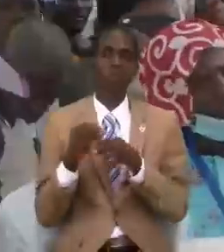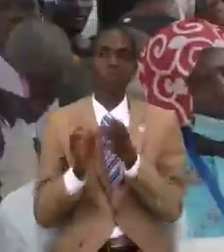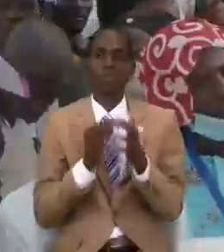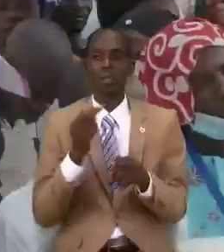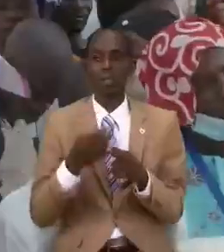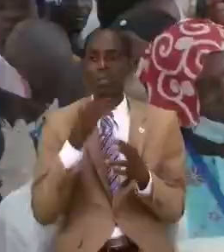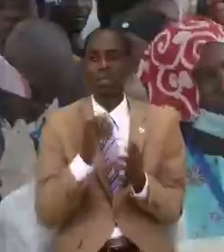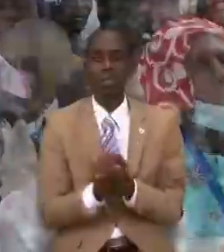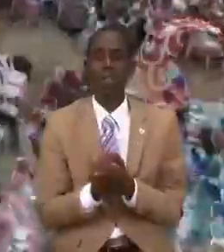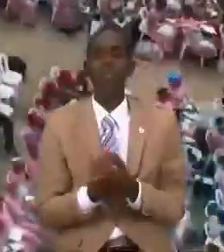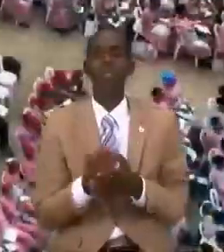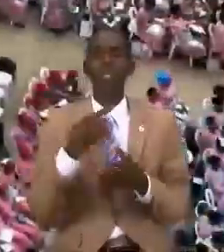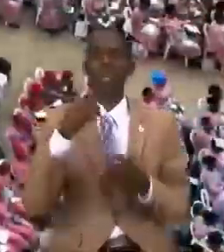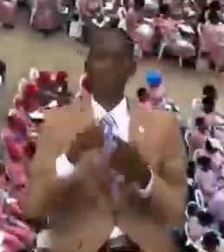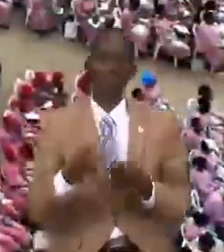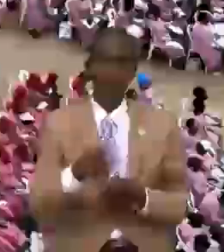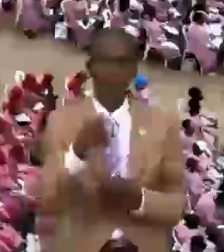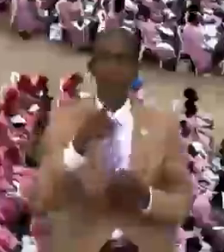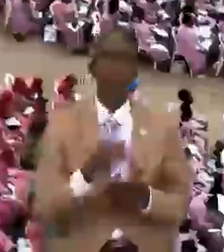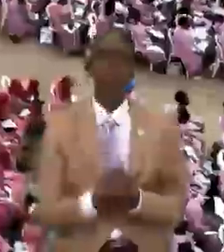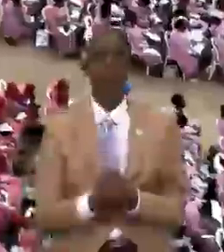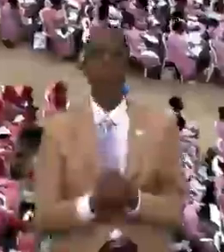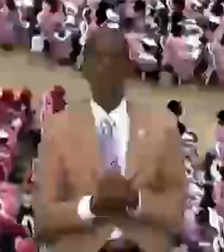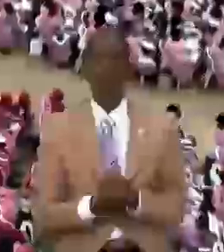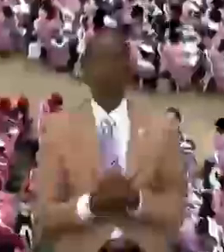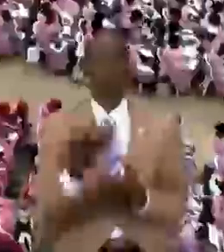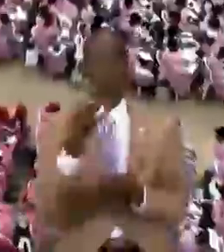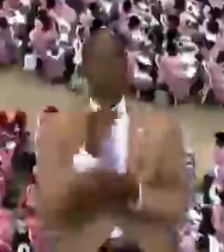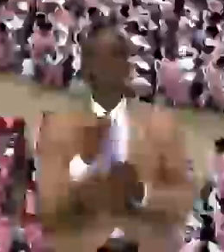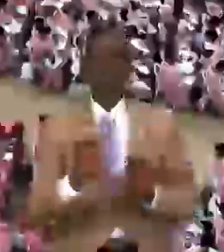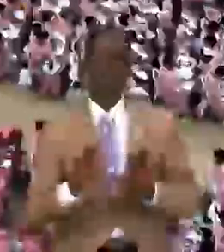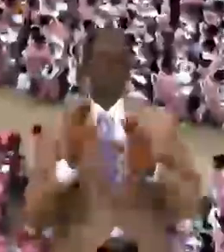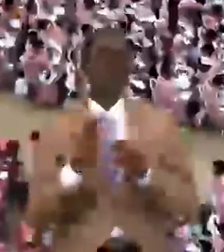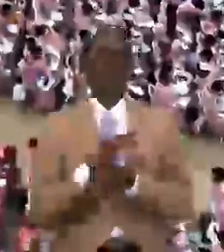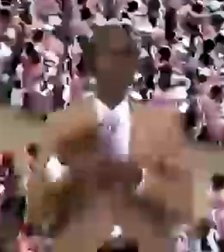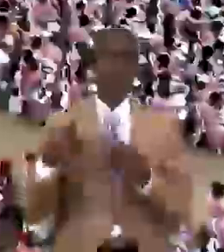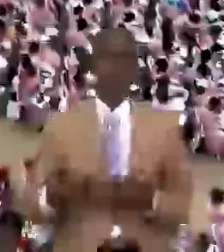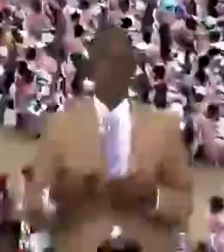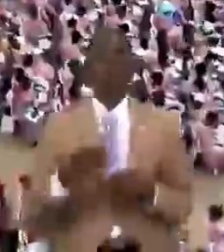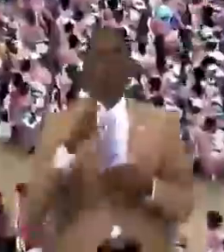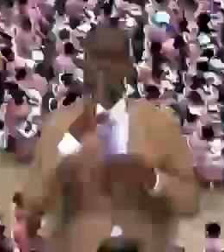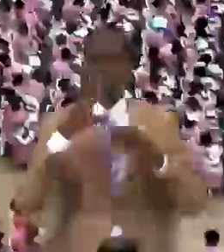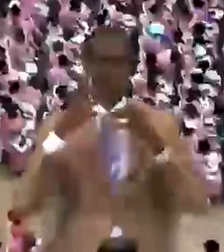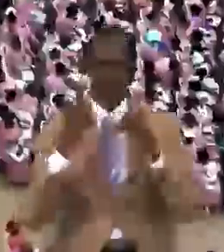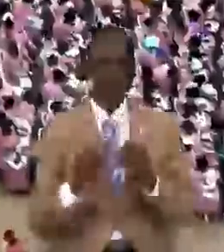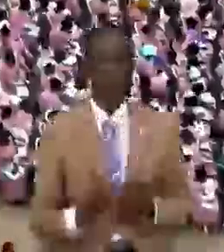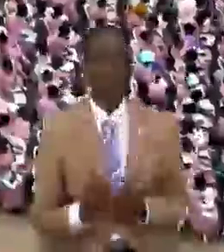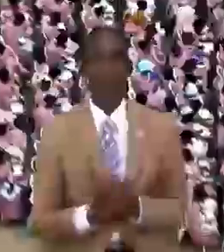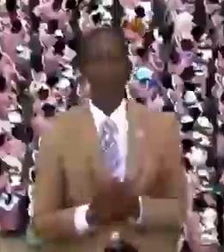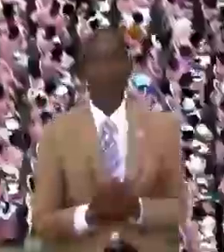of a fearful heart, be strong. Be strong. Fear